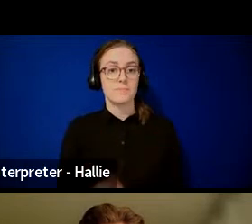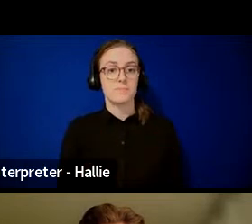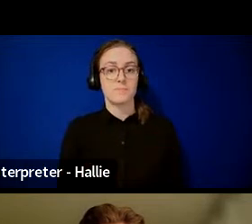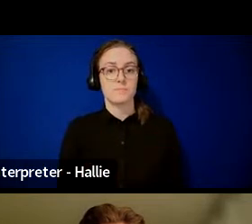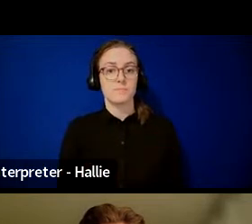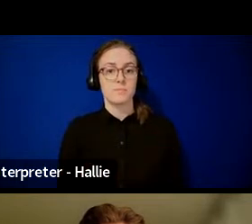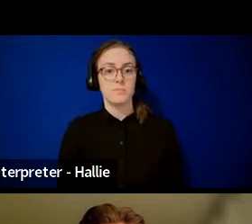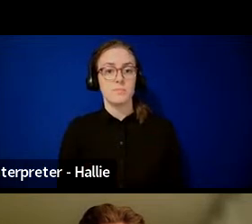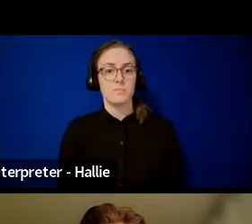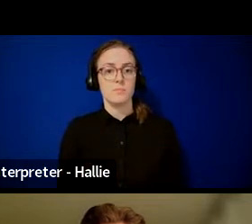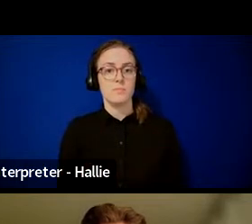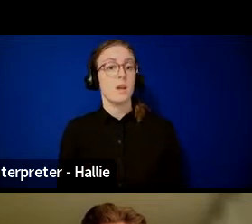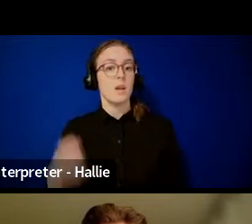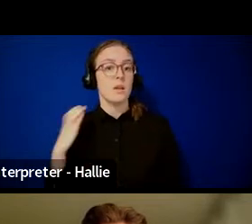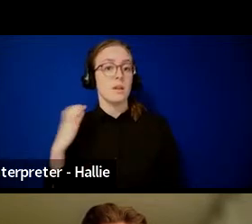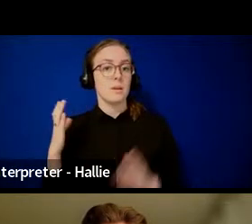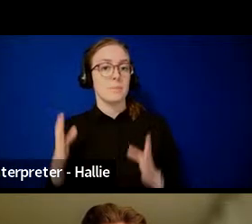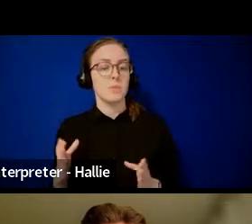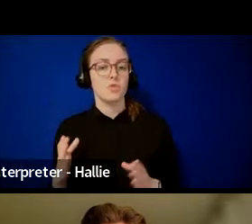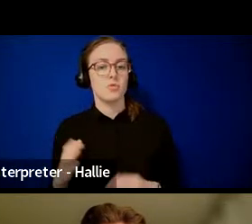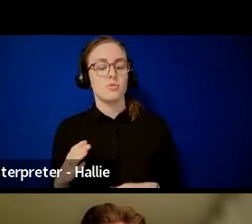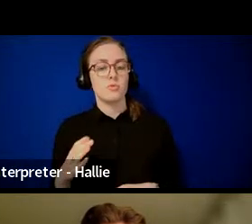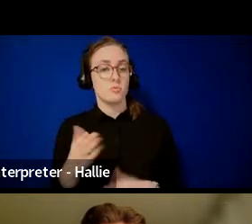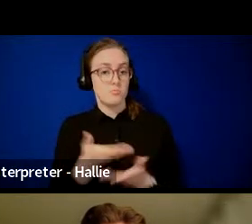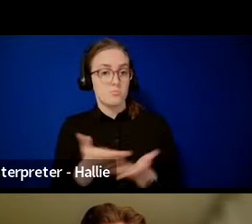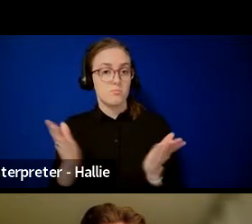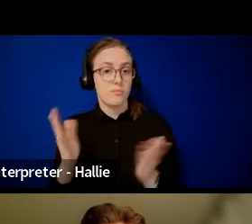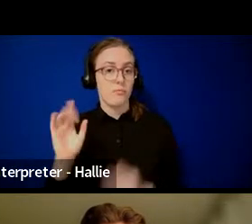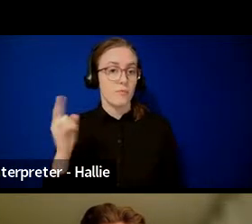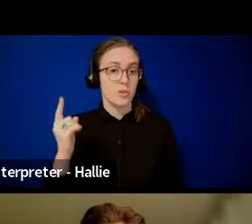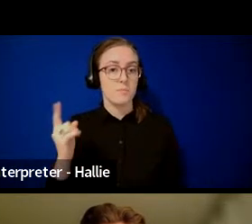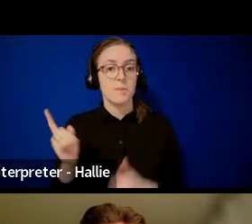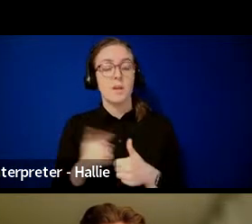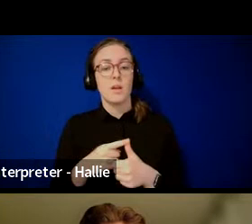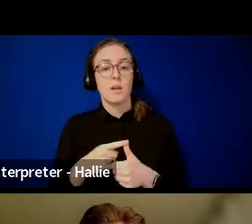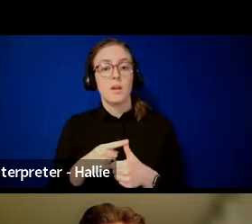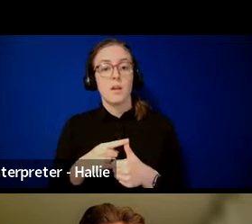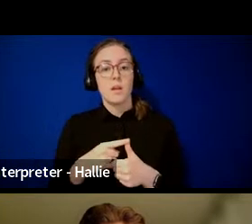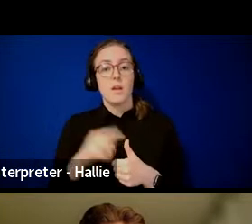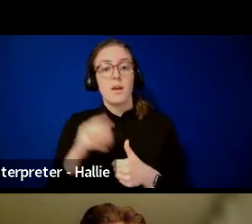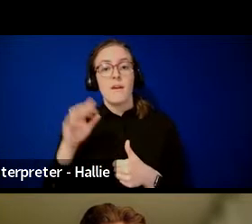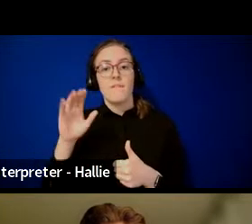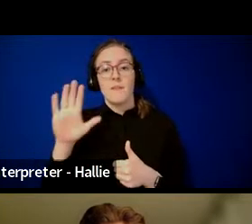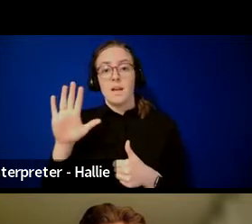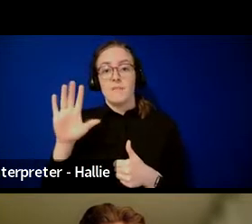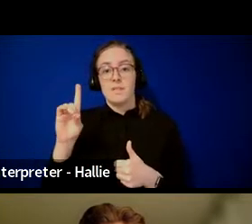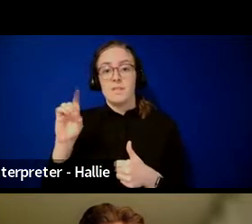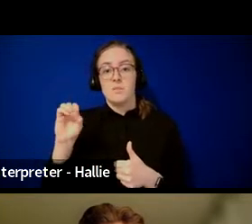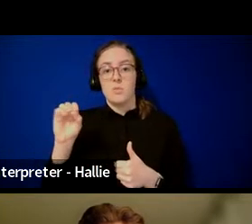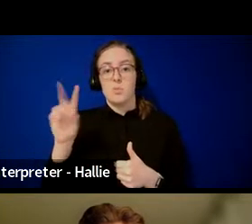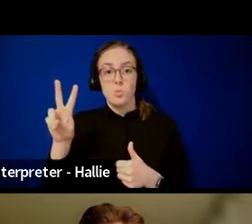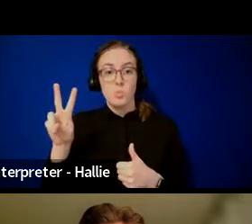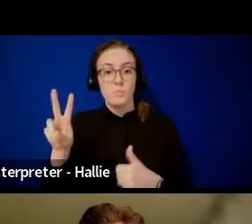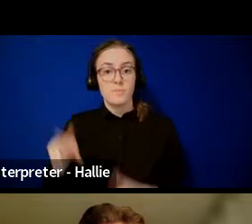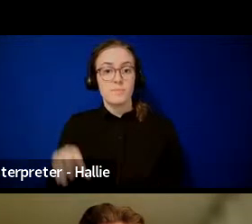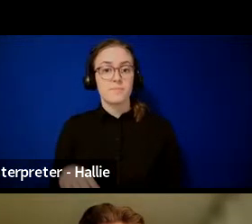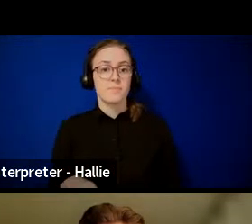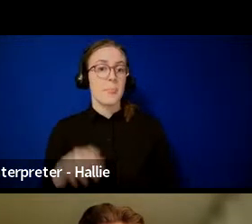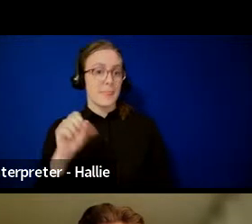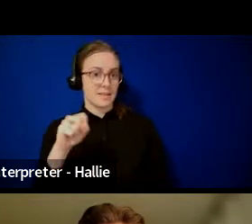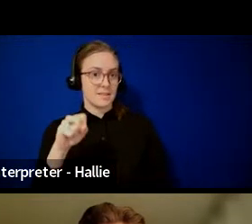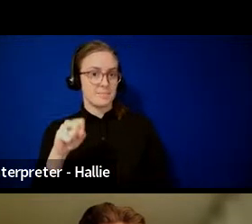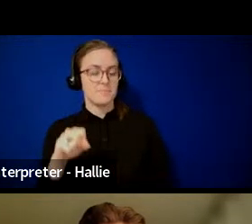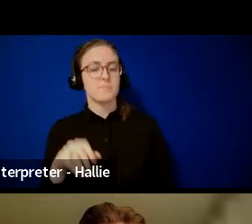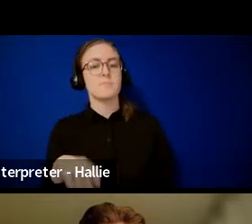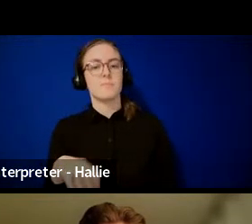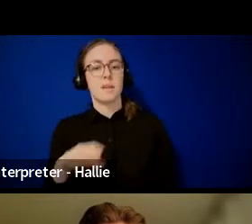I'll open the questions up to the commissioners going down the roll call. 5D02. Yes,